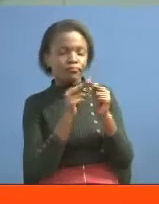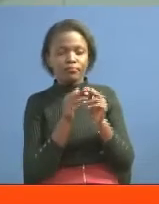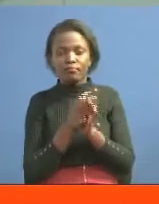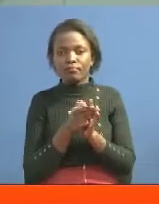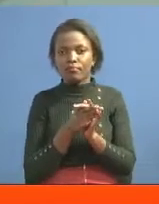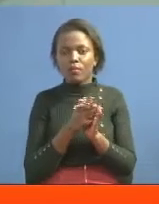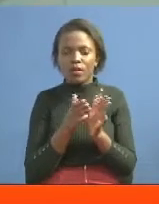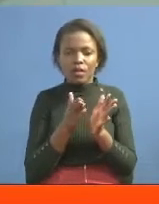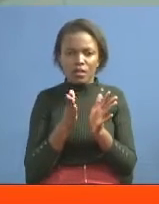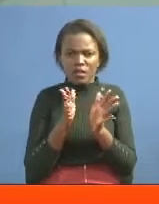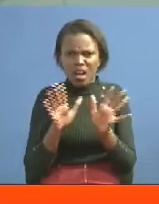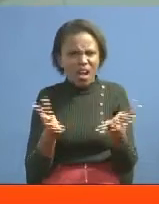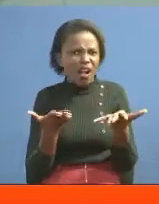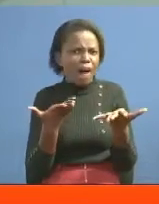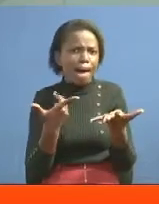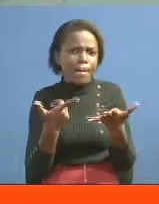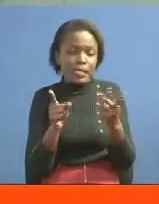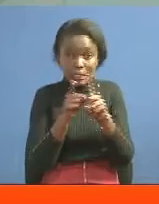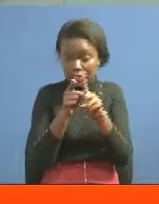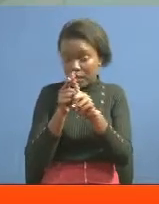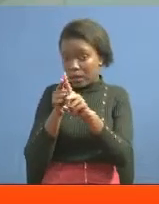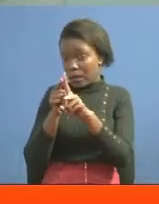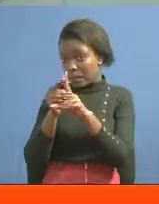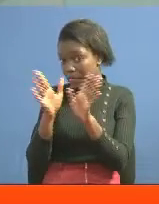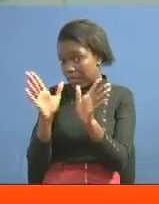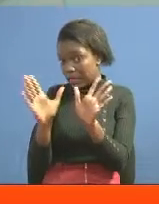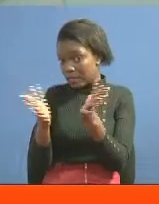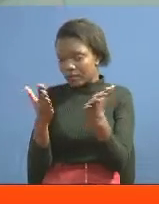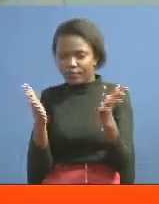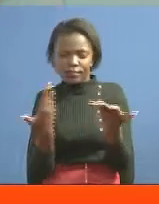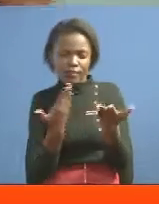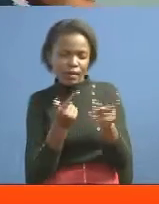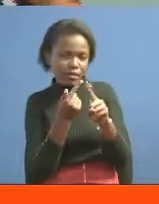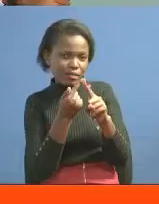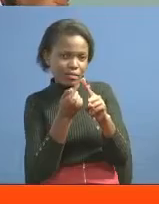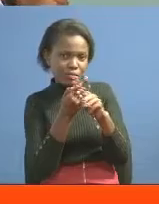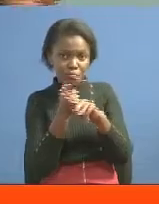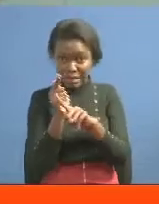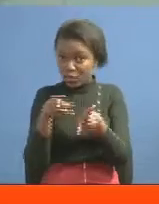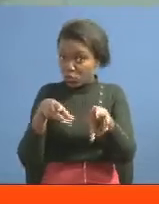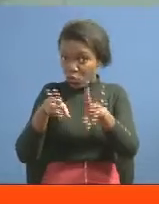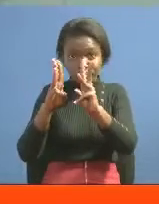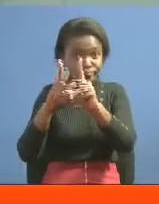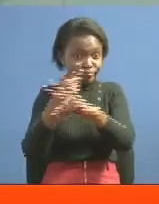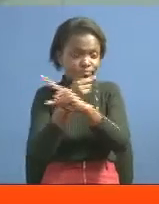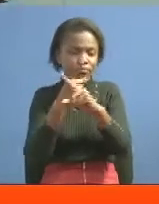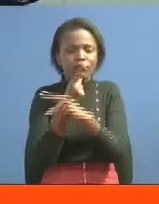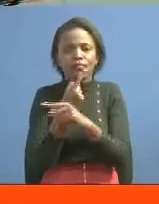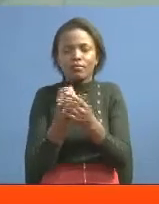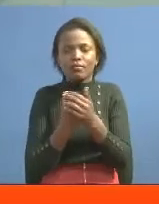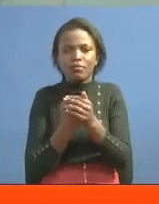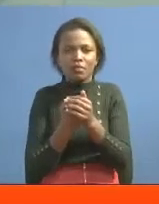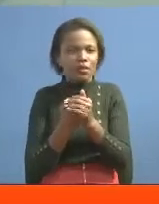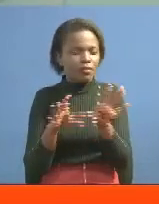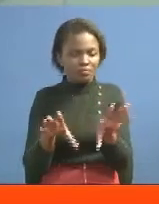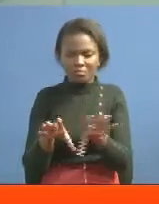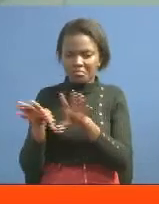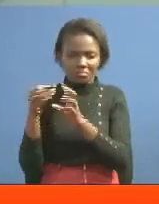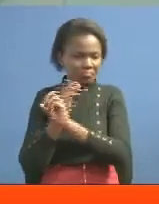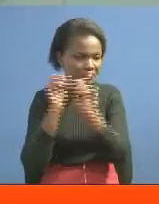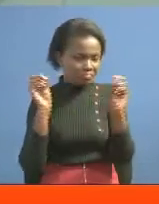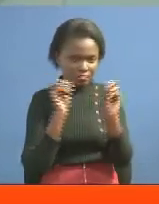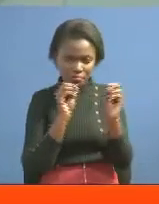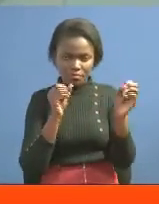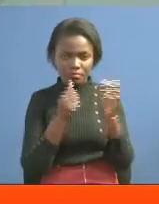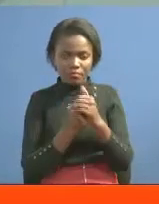pivoting and saying, how can I offer the same product, but using a different means? So not necessarily moving into another line or closing the